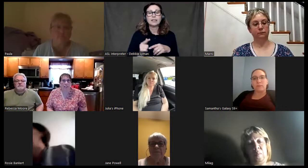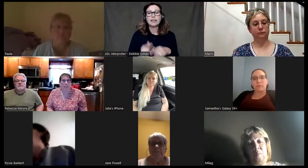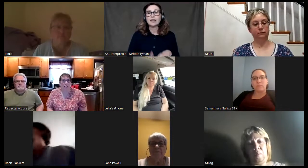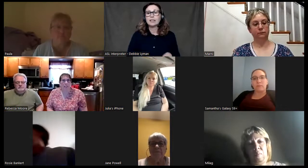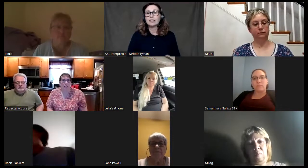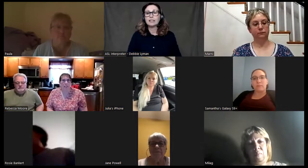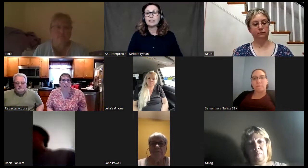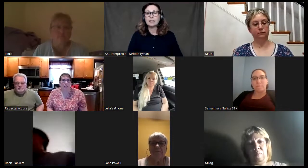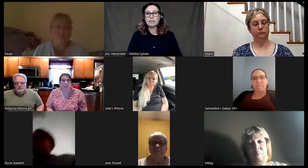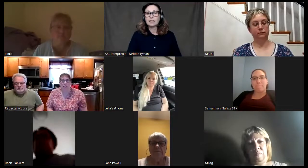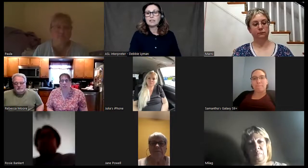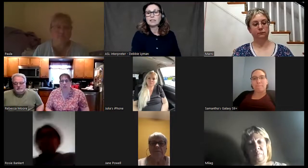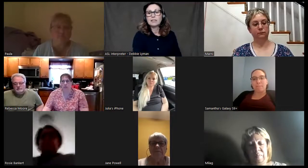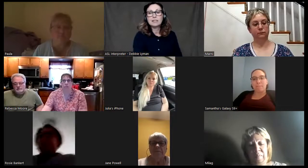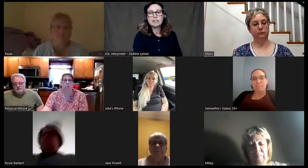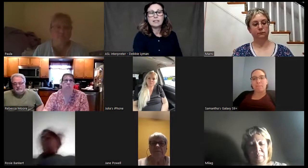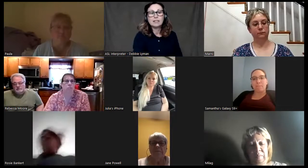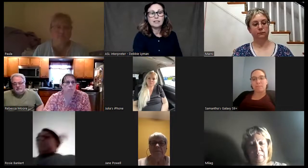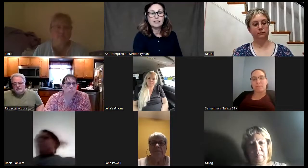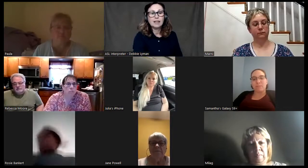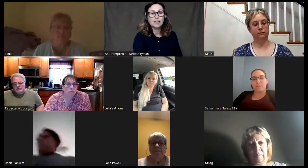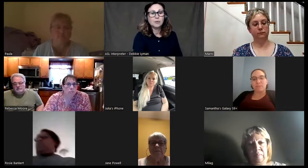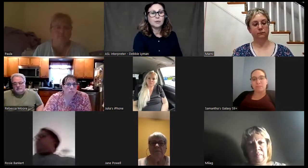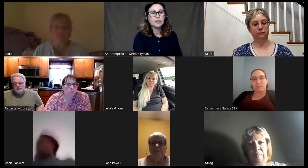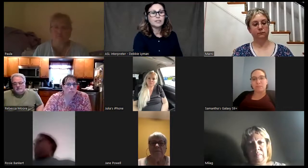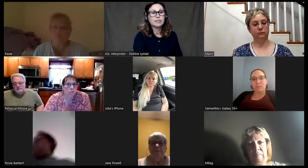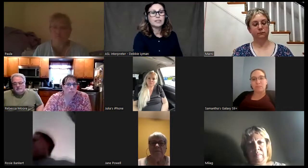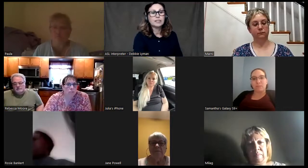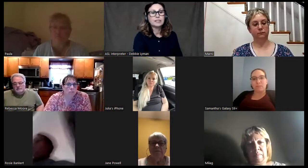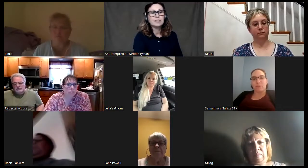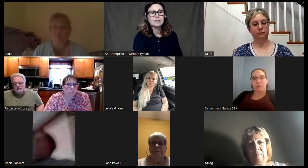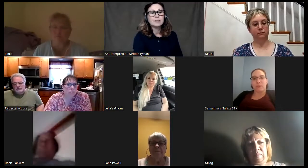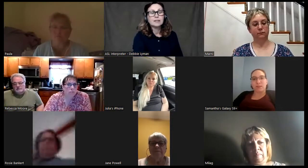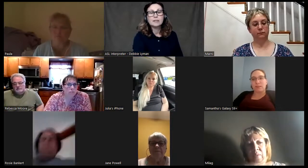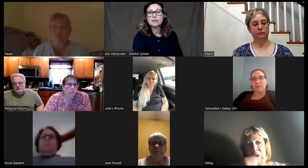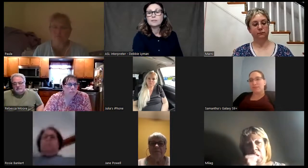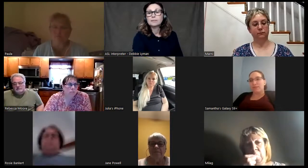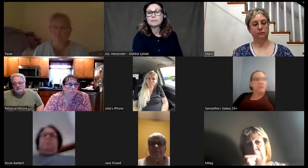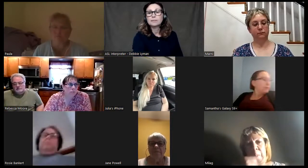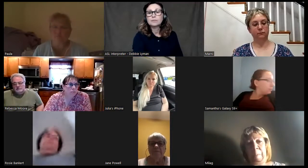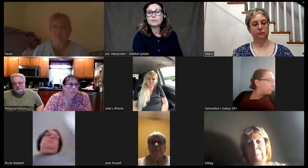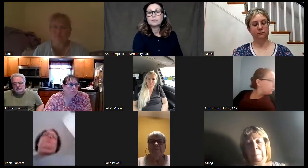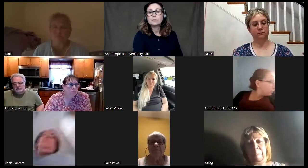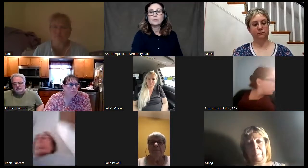turns and let's see, how do we want to do this?